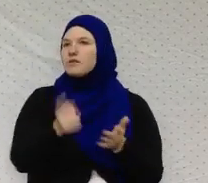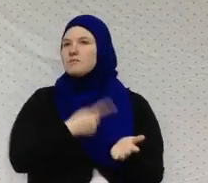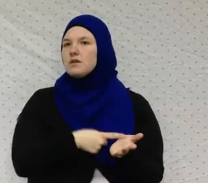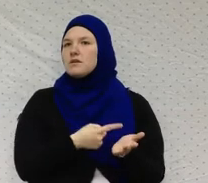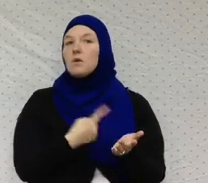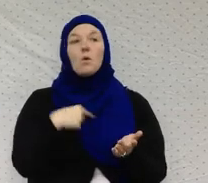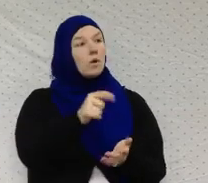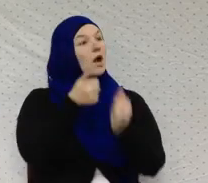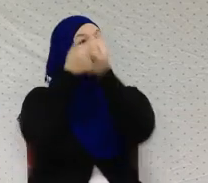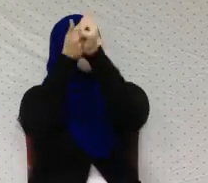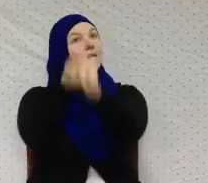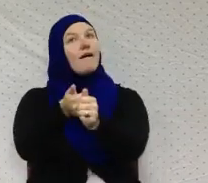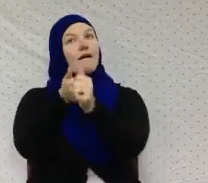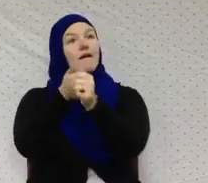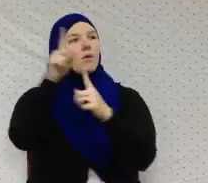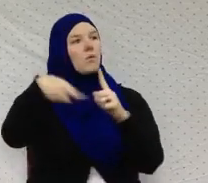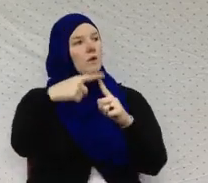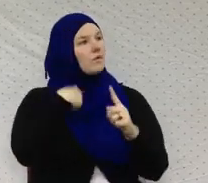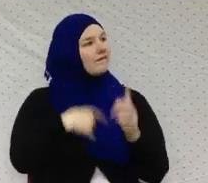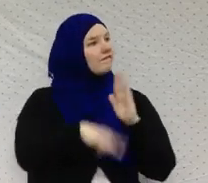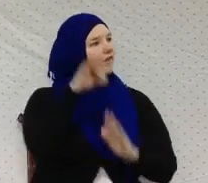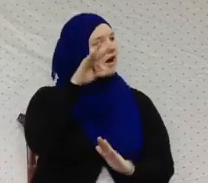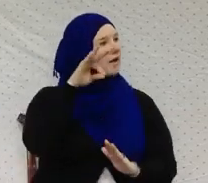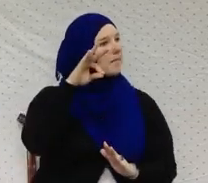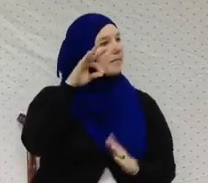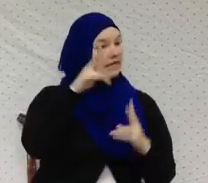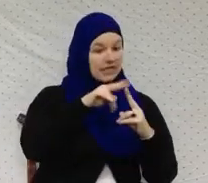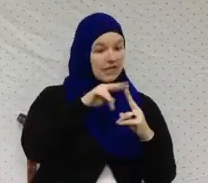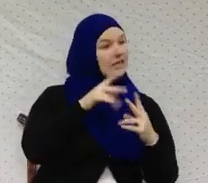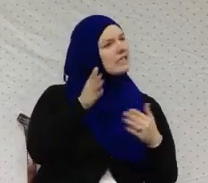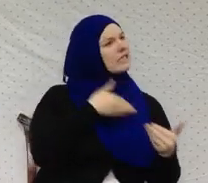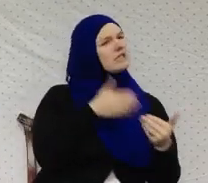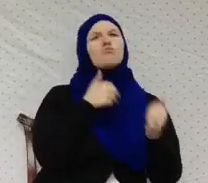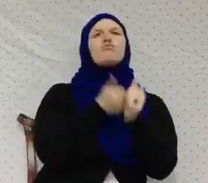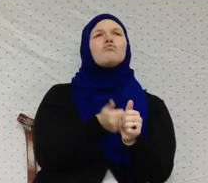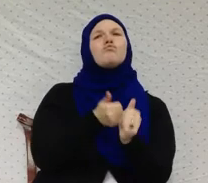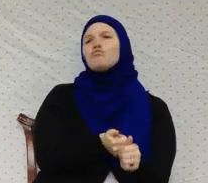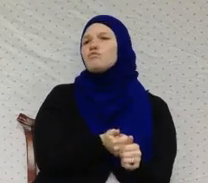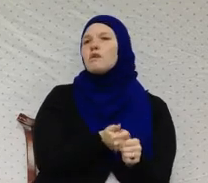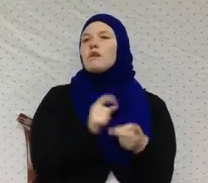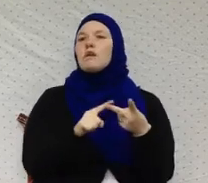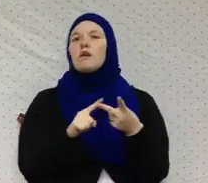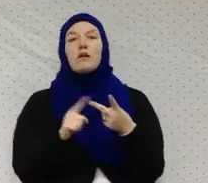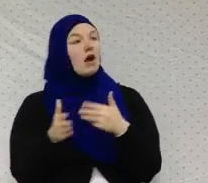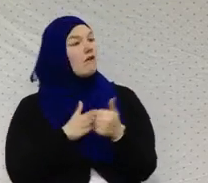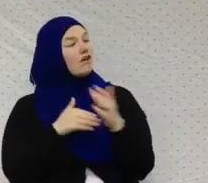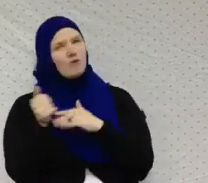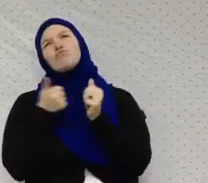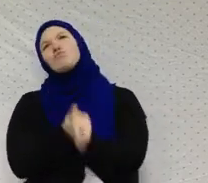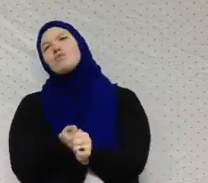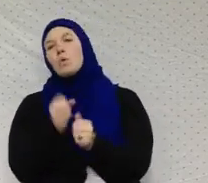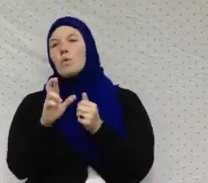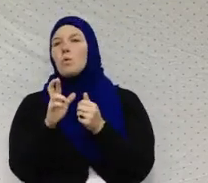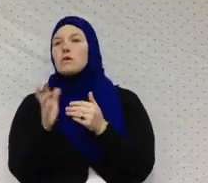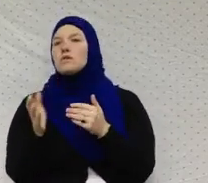a problem with this. We obey Allah when we find it either easy, comfortable,